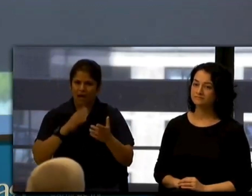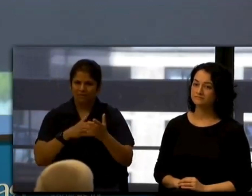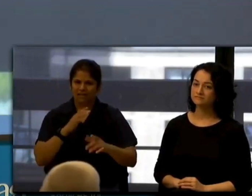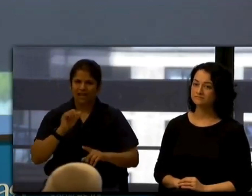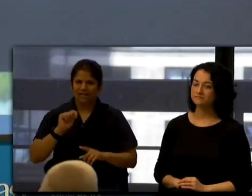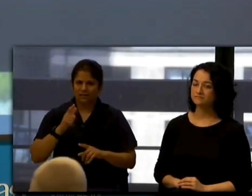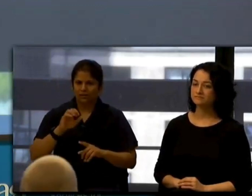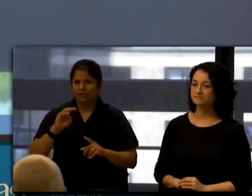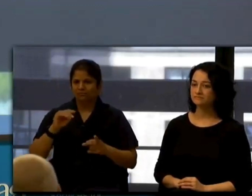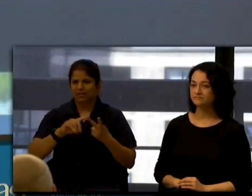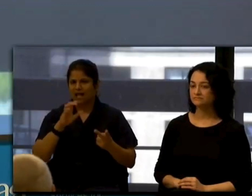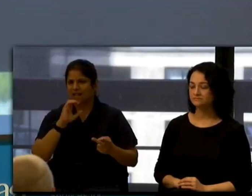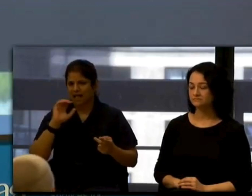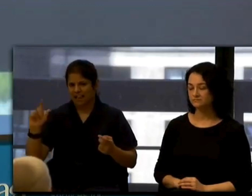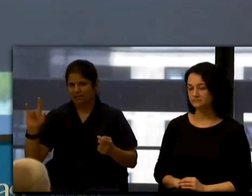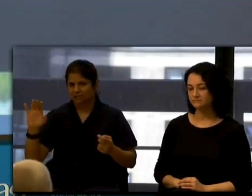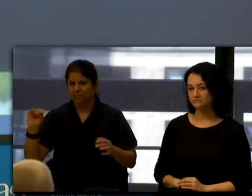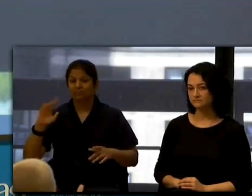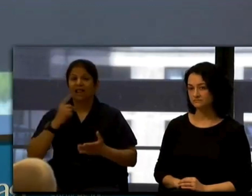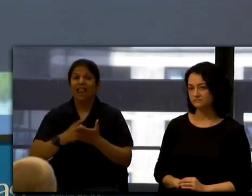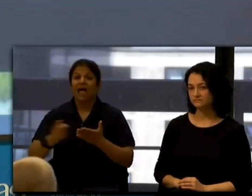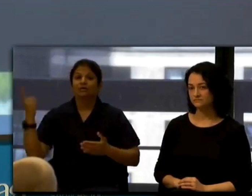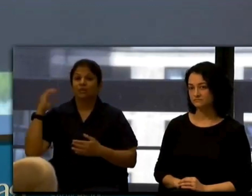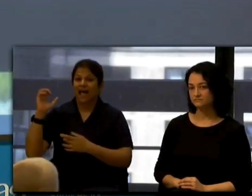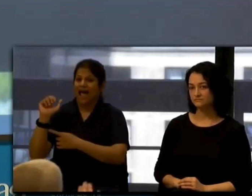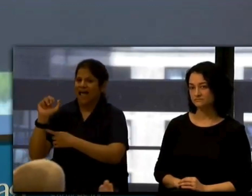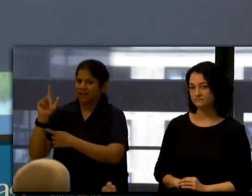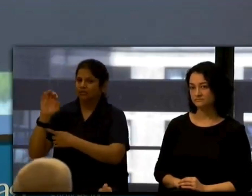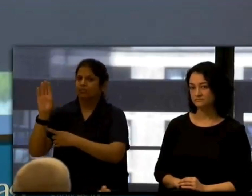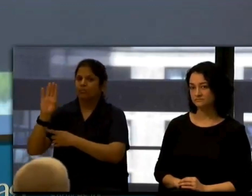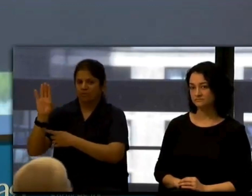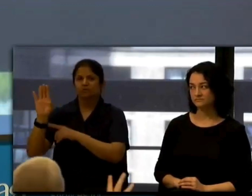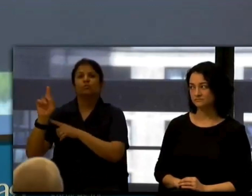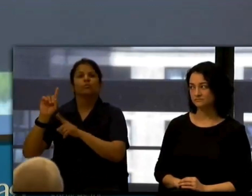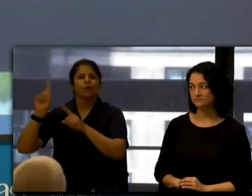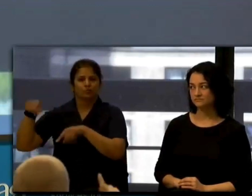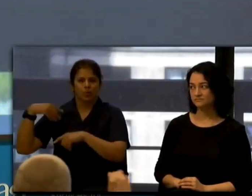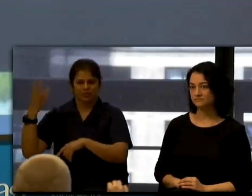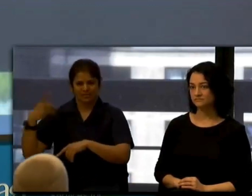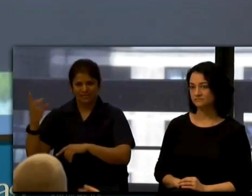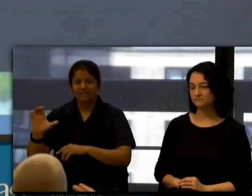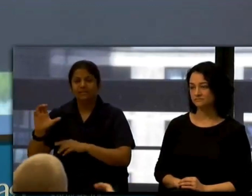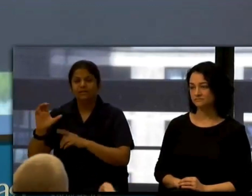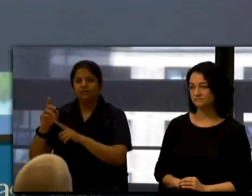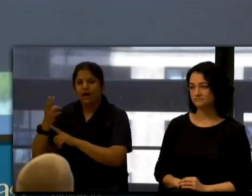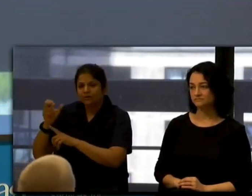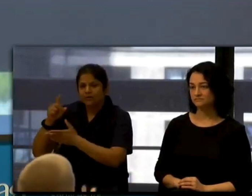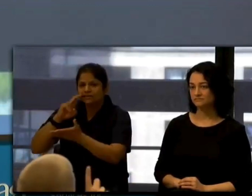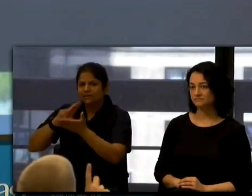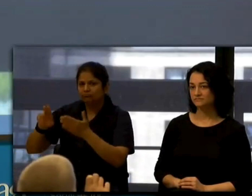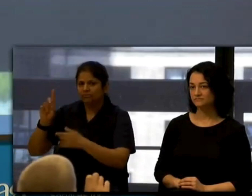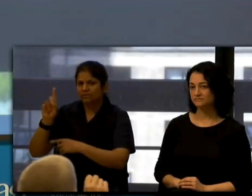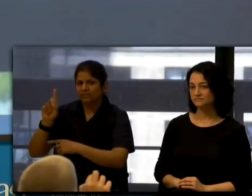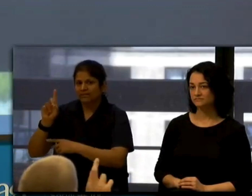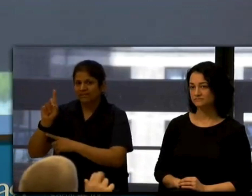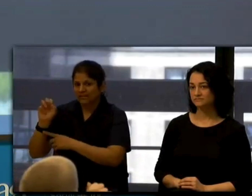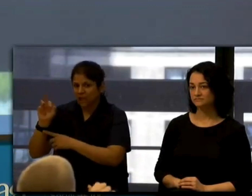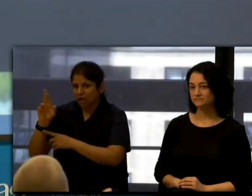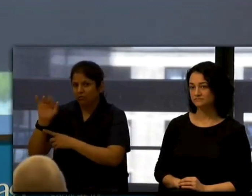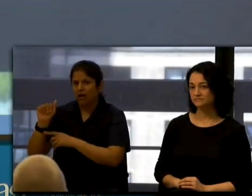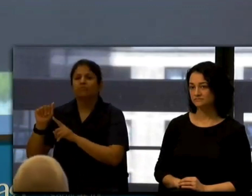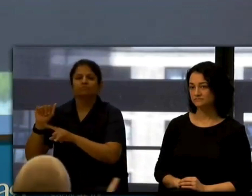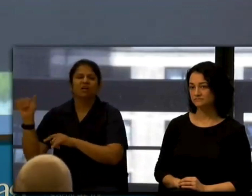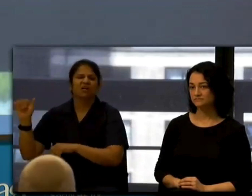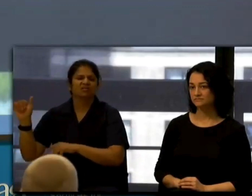Allison Barkoff was on stage in Washington with HHS Secretary Becerra and others to announce the release of